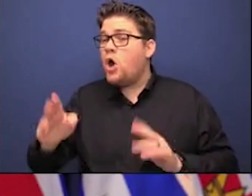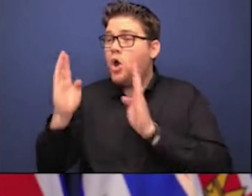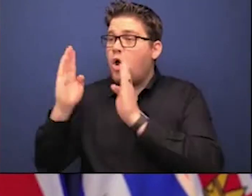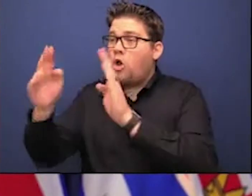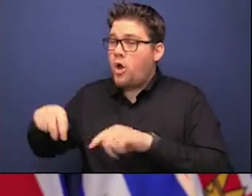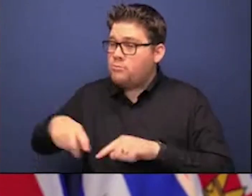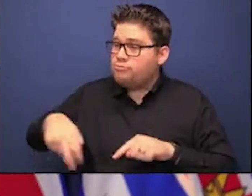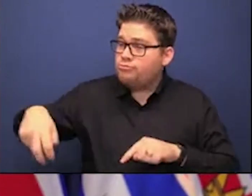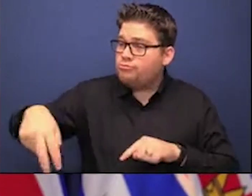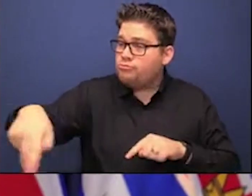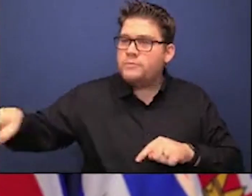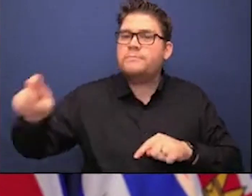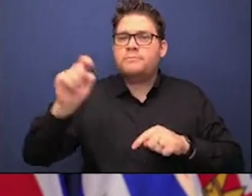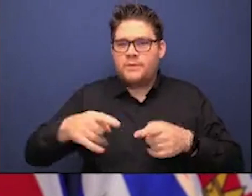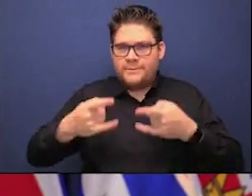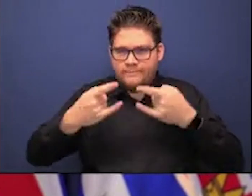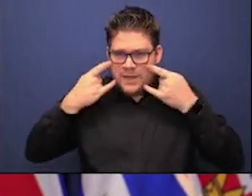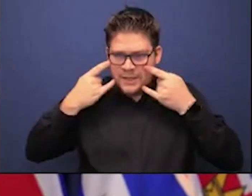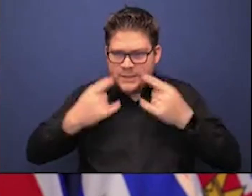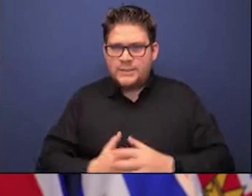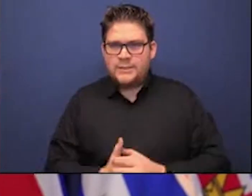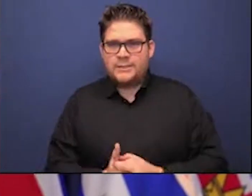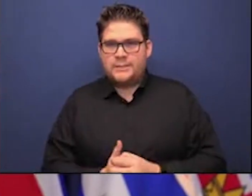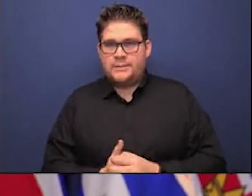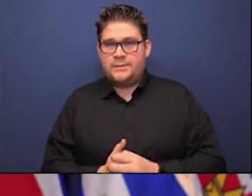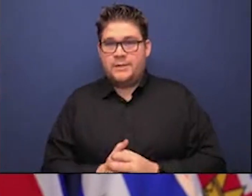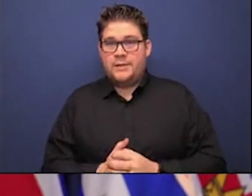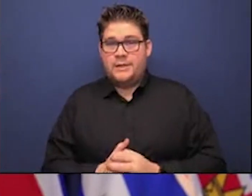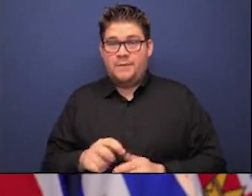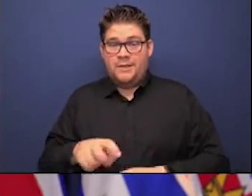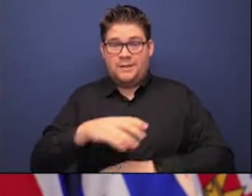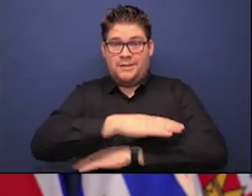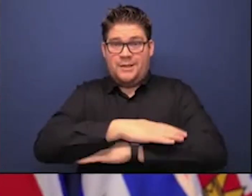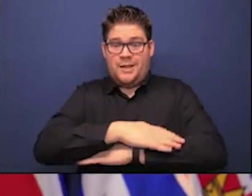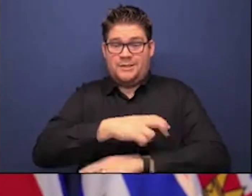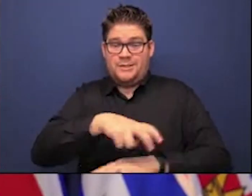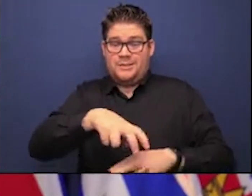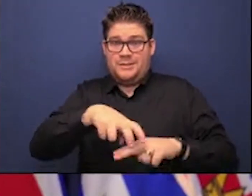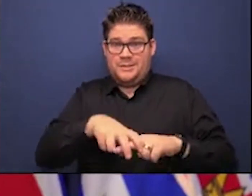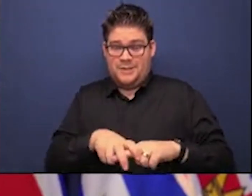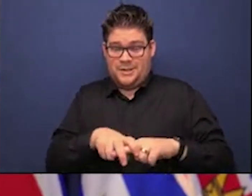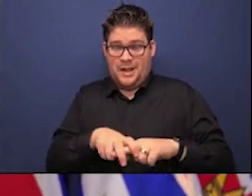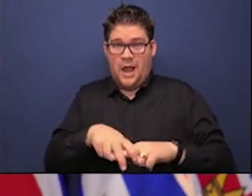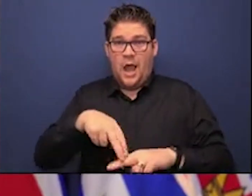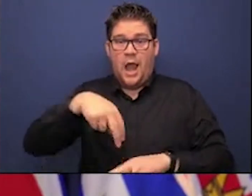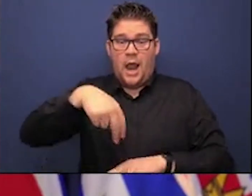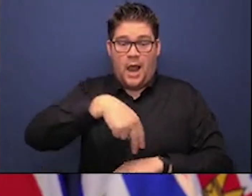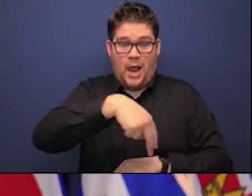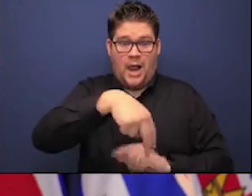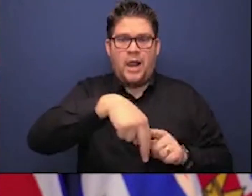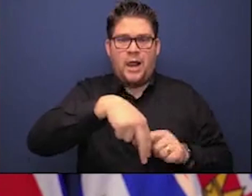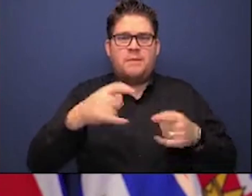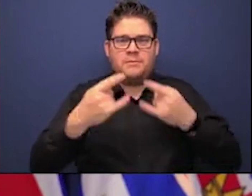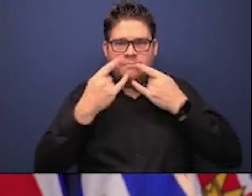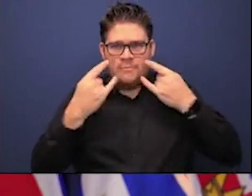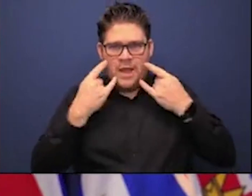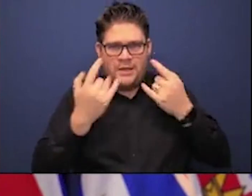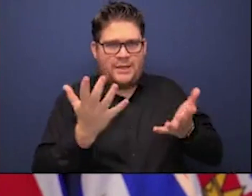are consistent with I think what we see in office workplace settings for example.